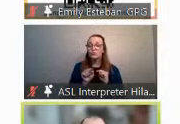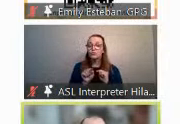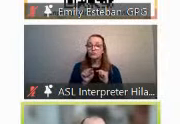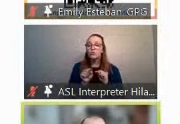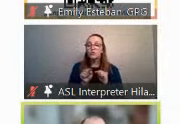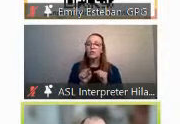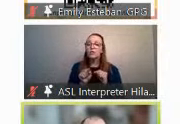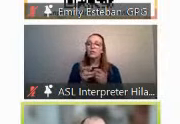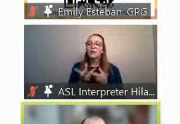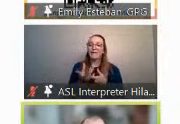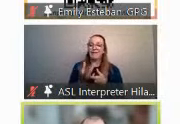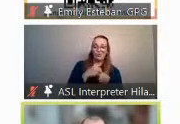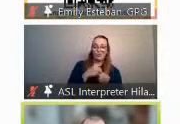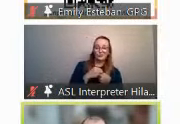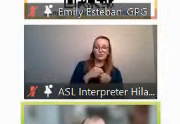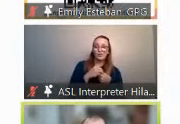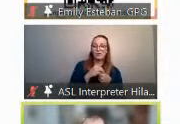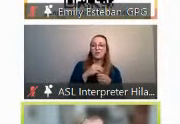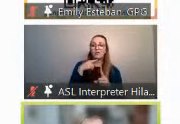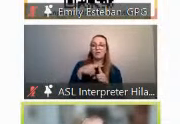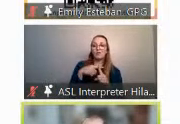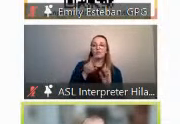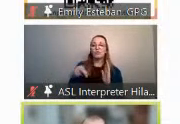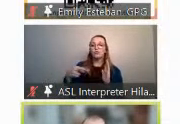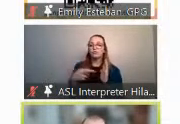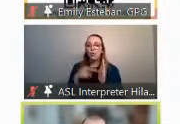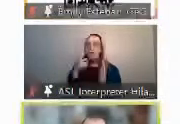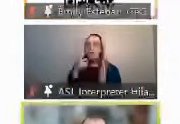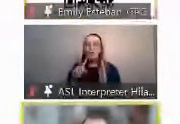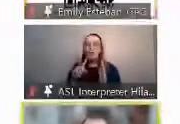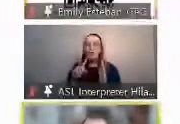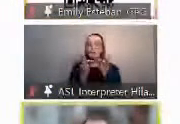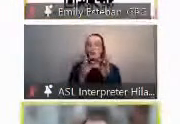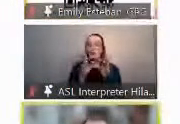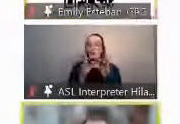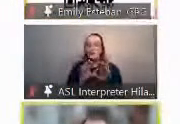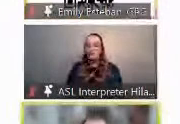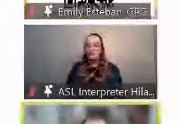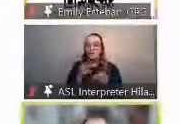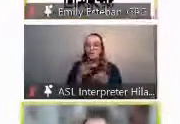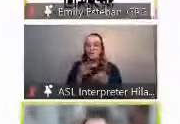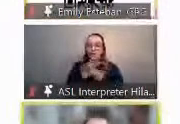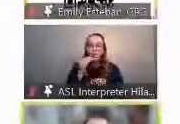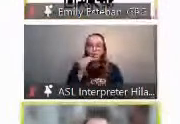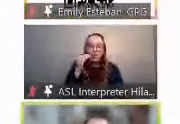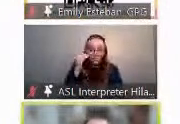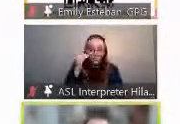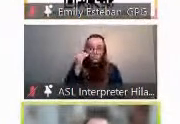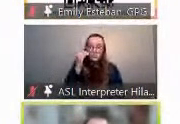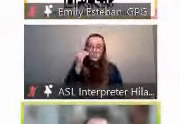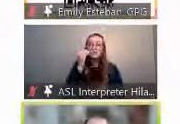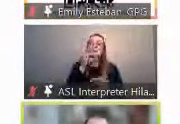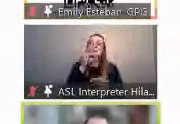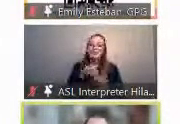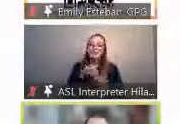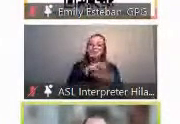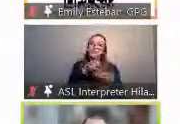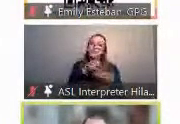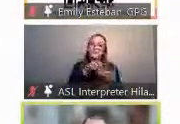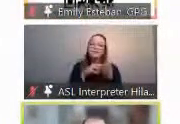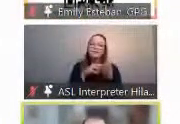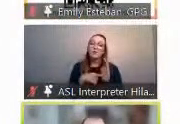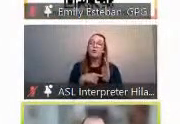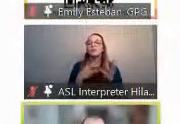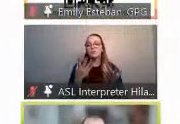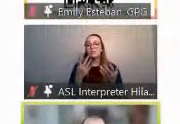the inclusion and role of family childcare homes in the mixed delivery model, some concerns about the continuation